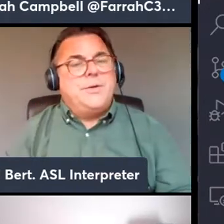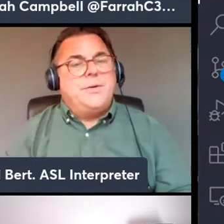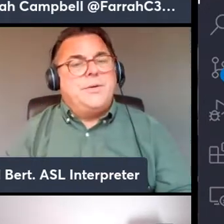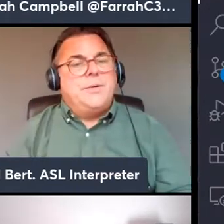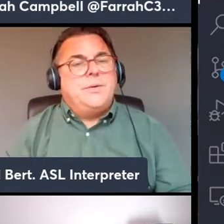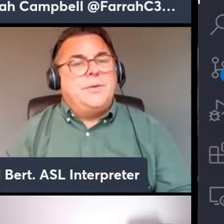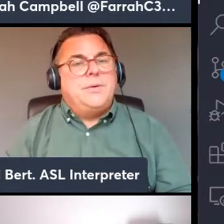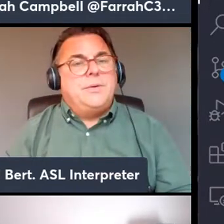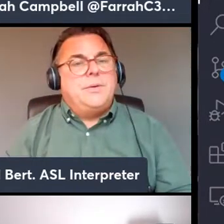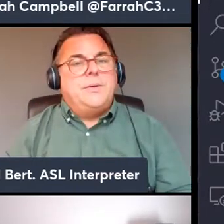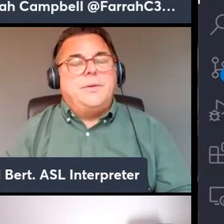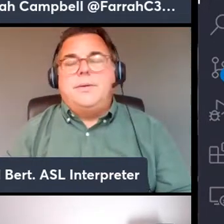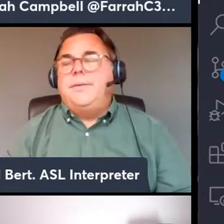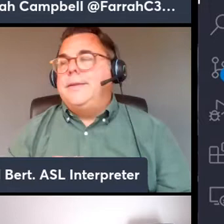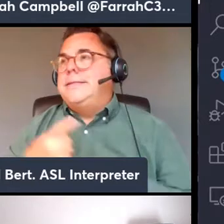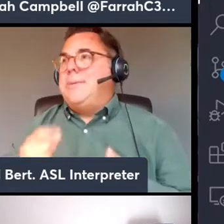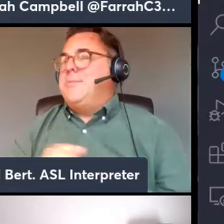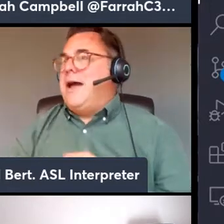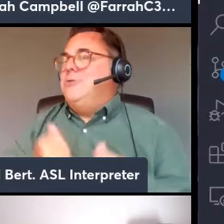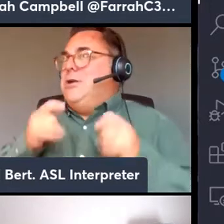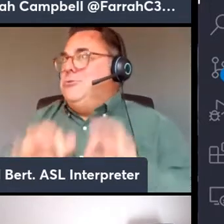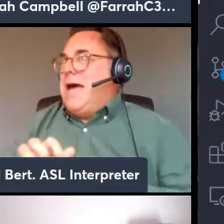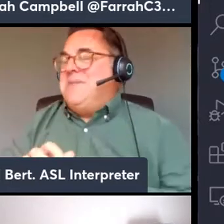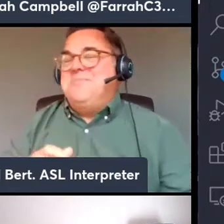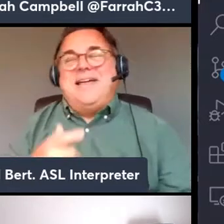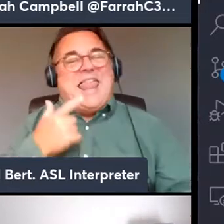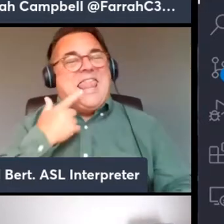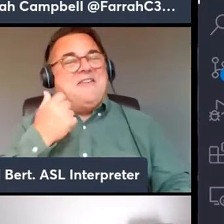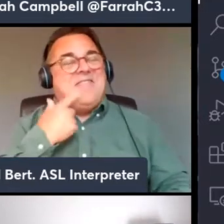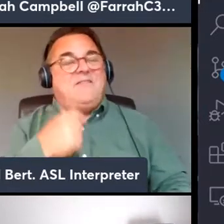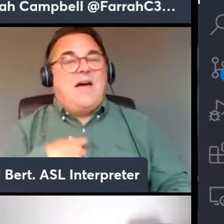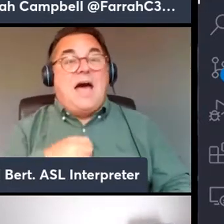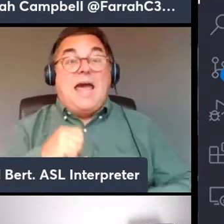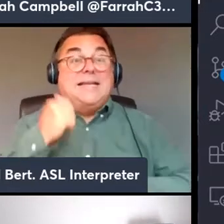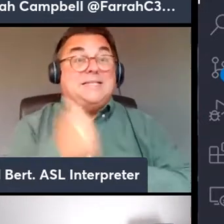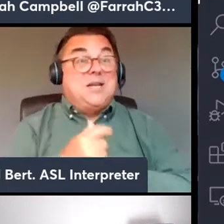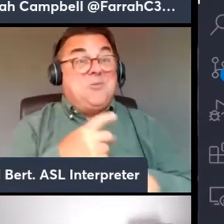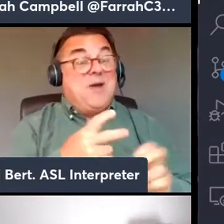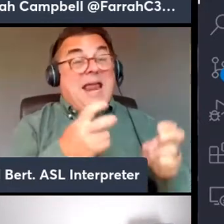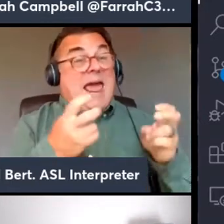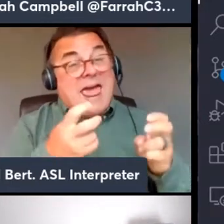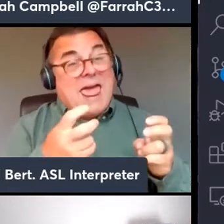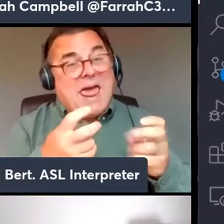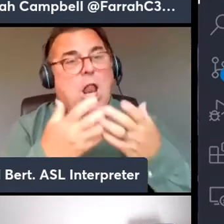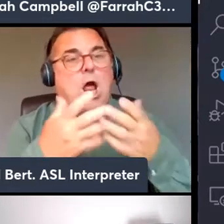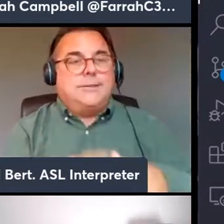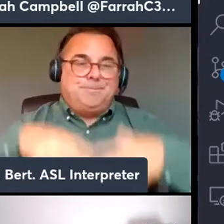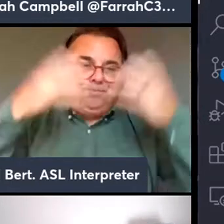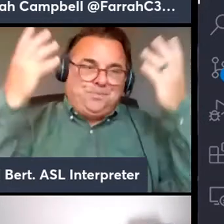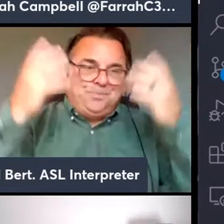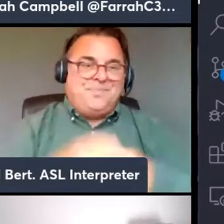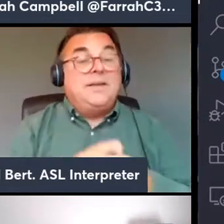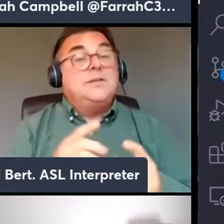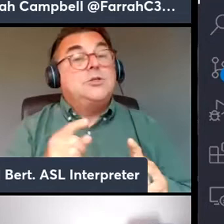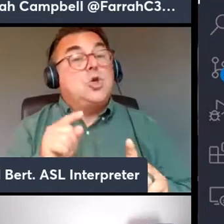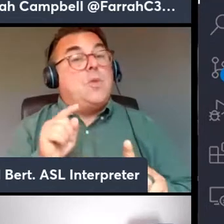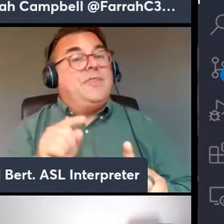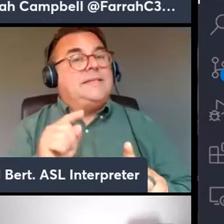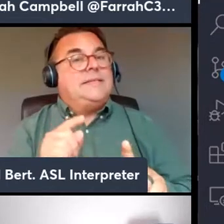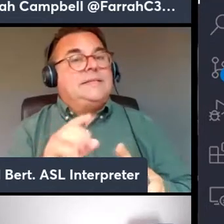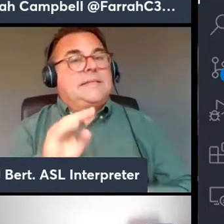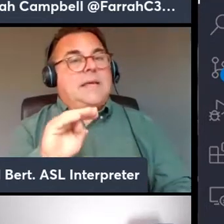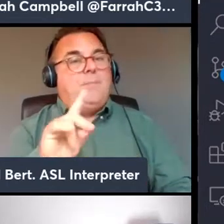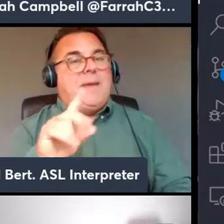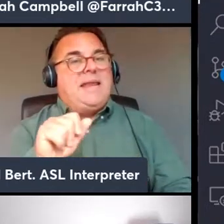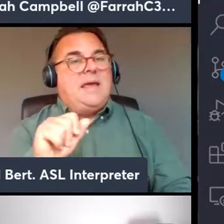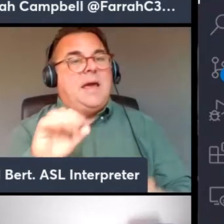This is what happens to me when I try and type live on it. Yeah, I had it all queued up and teed up, and then it lost it. So this is that media pipeline.